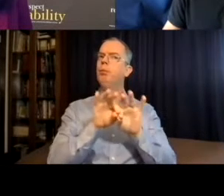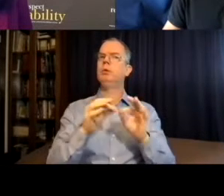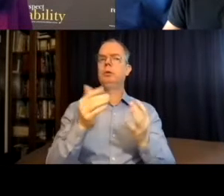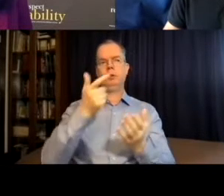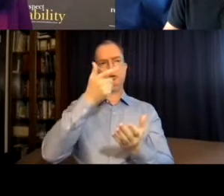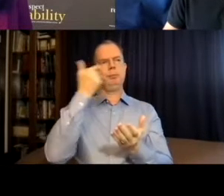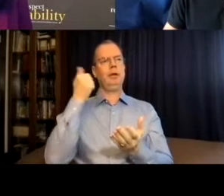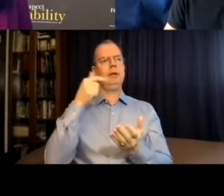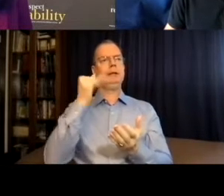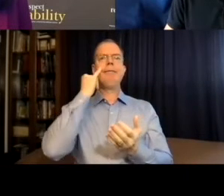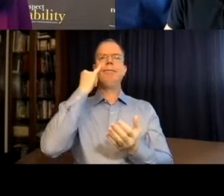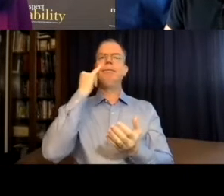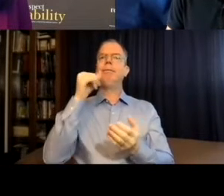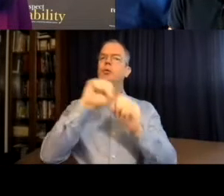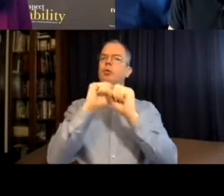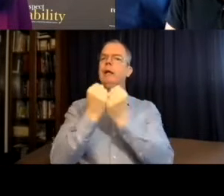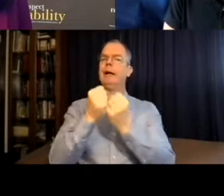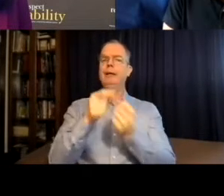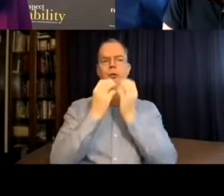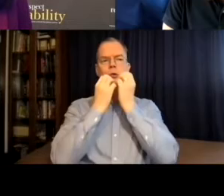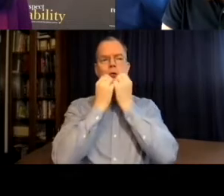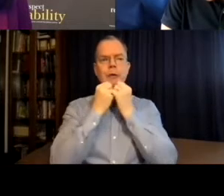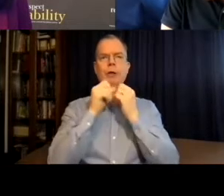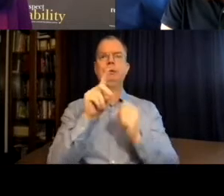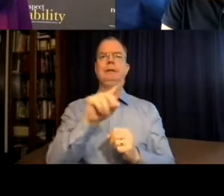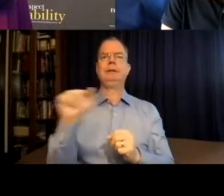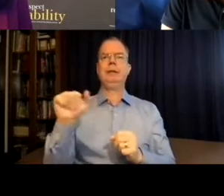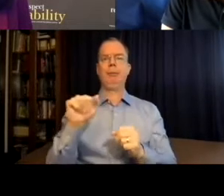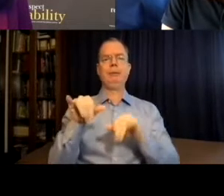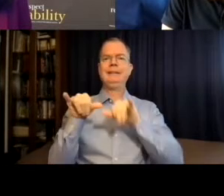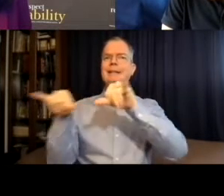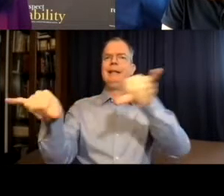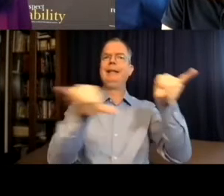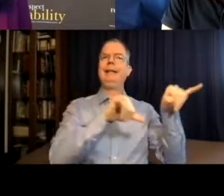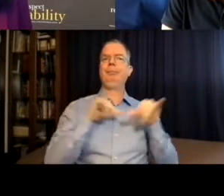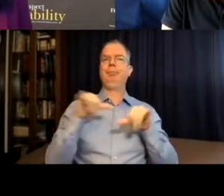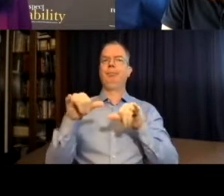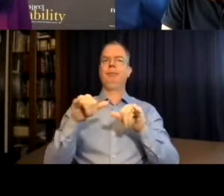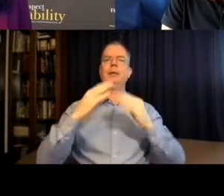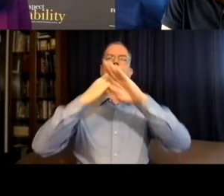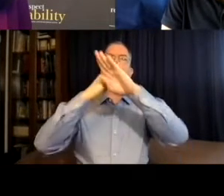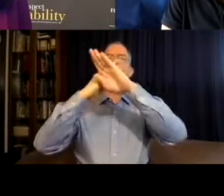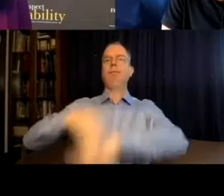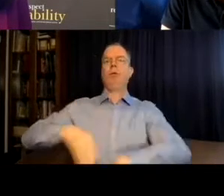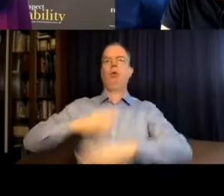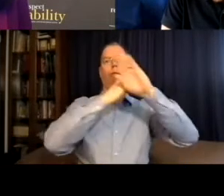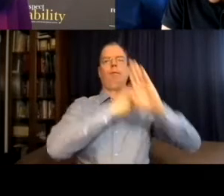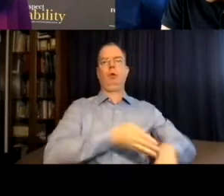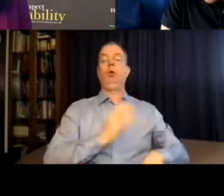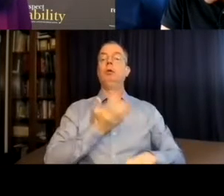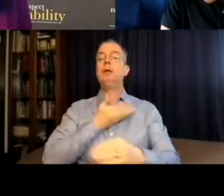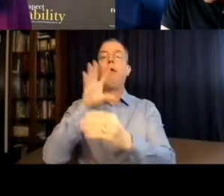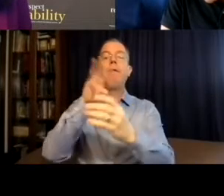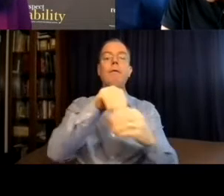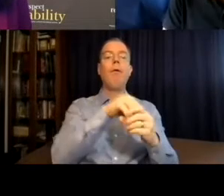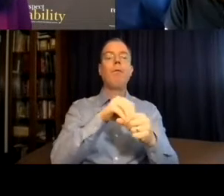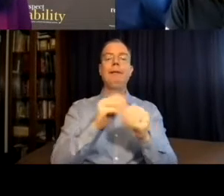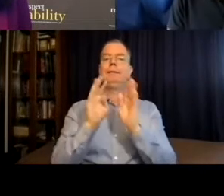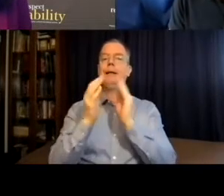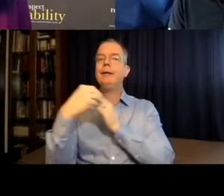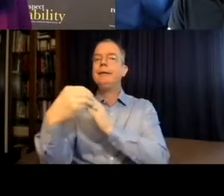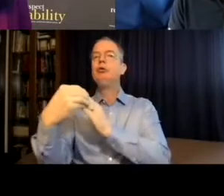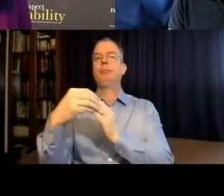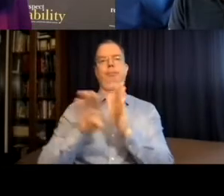Why? Because we believe when society values people with disabilities just like anyone else, barriers will begin to fall and